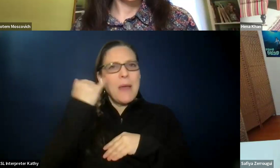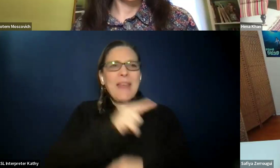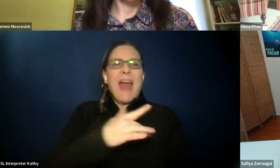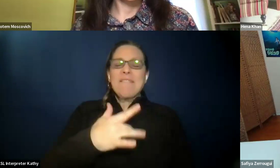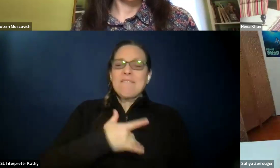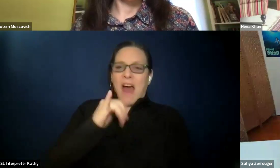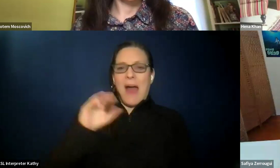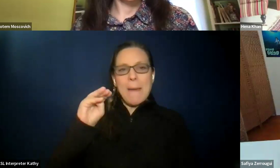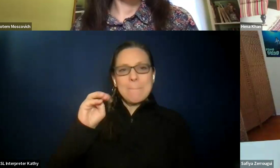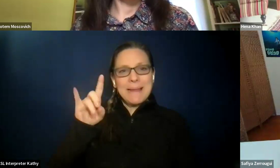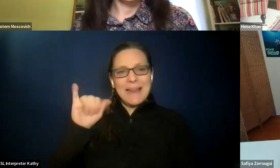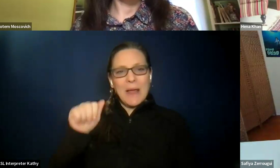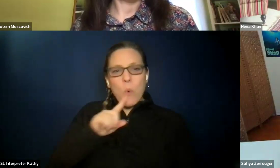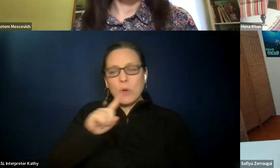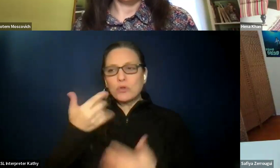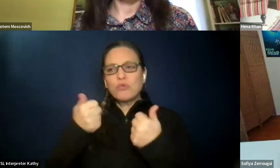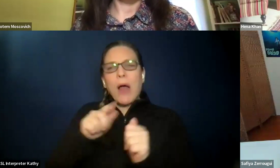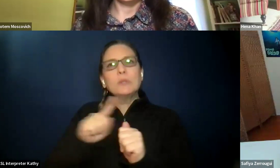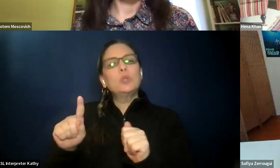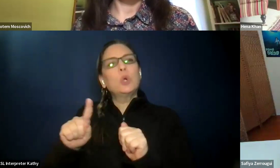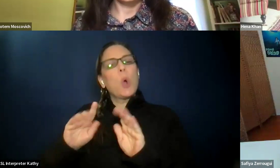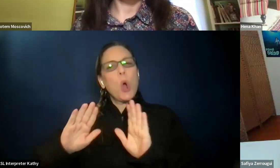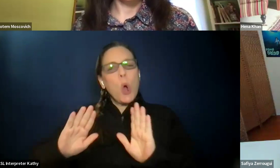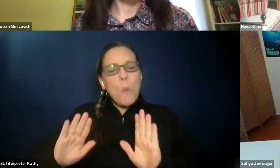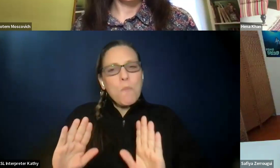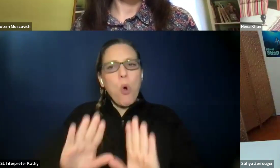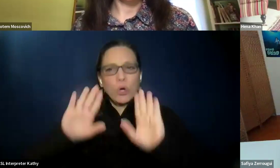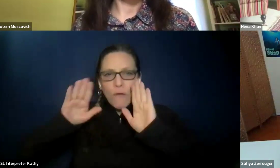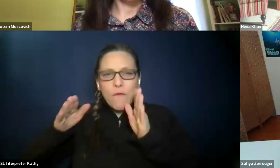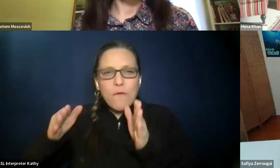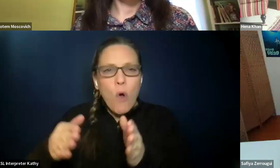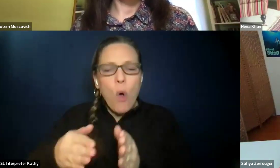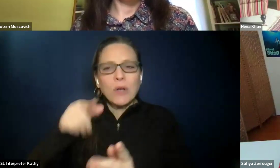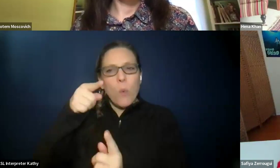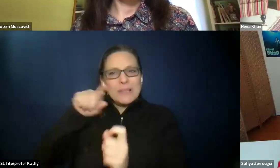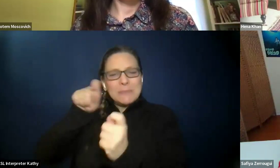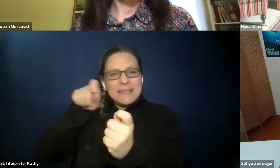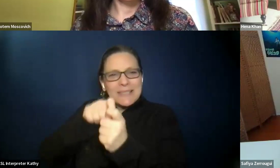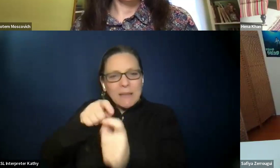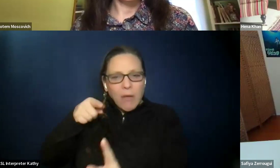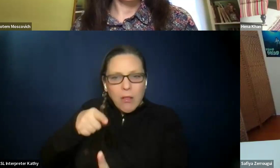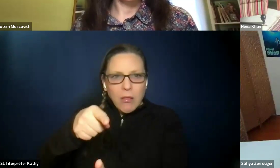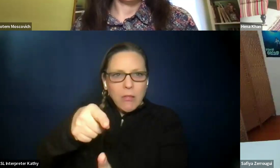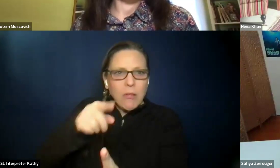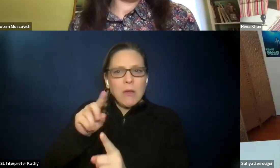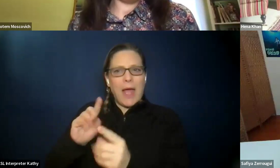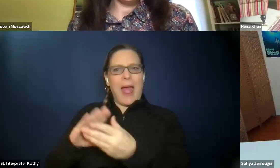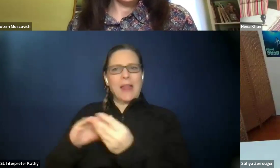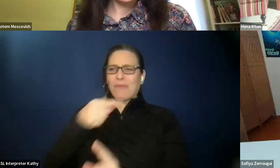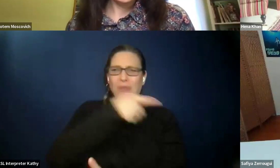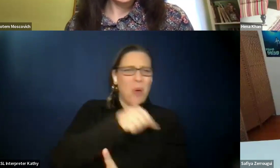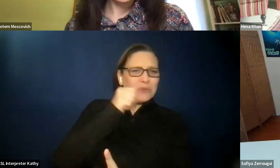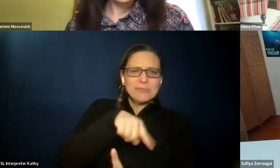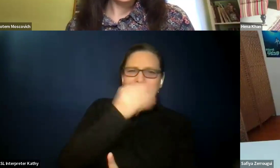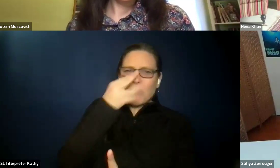that the media was kind of pushing certain narratives or wanting them to comment on things that they really didn't care about. And they